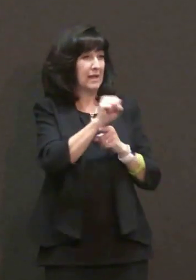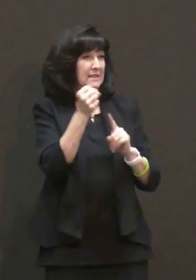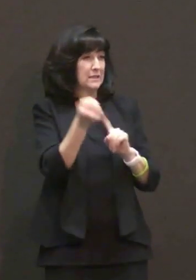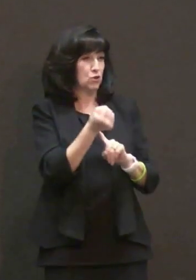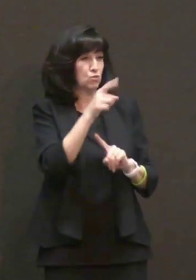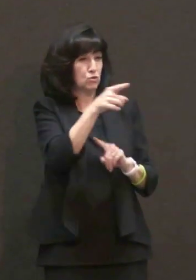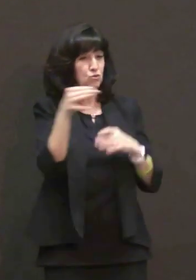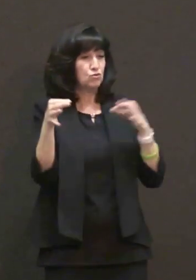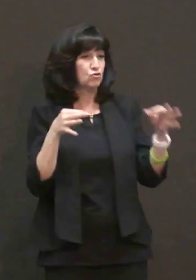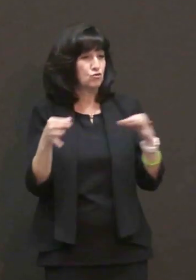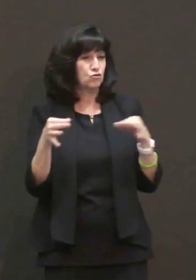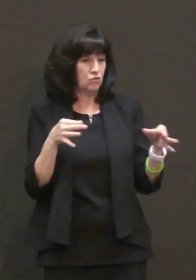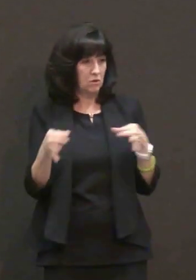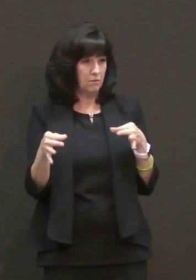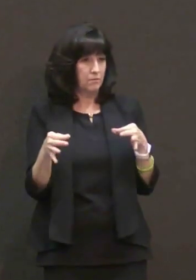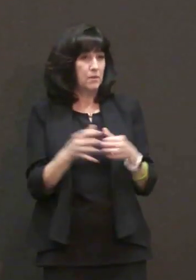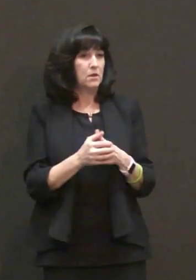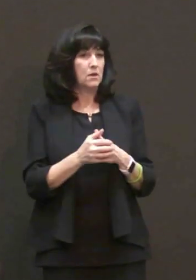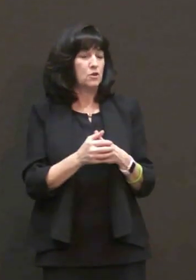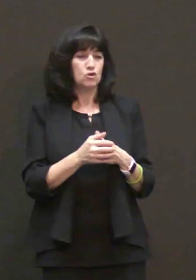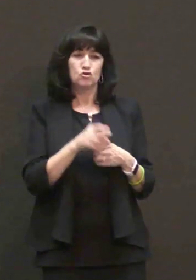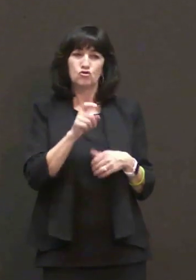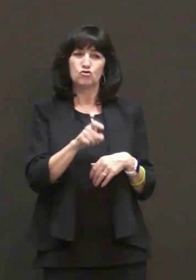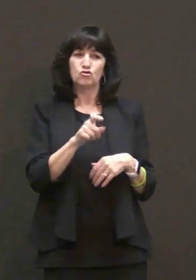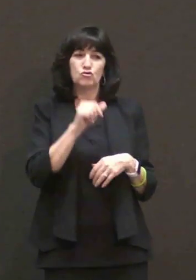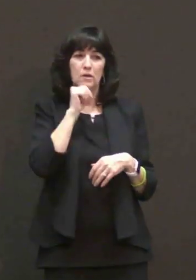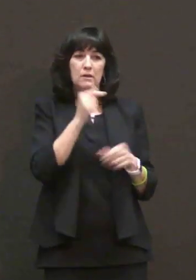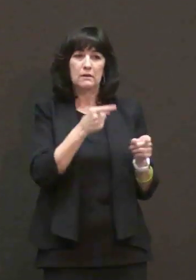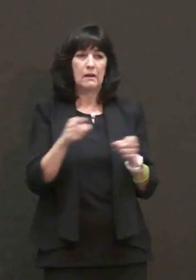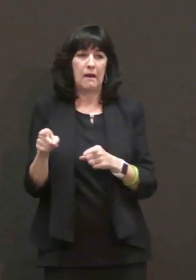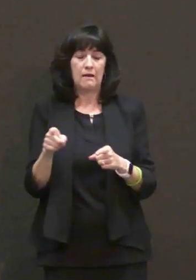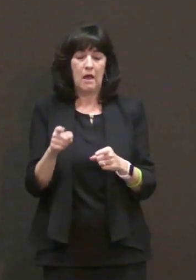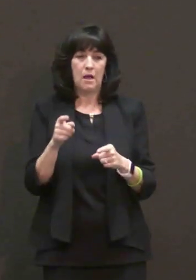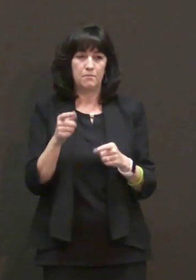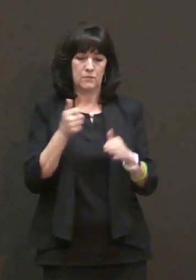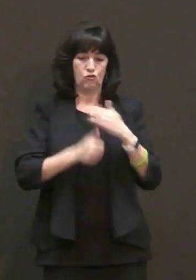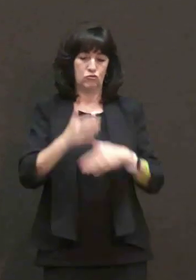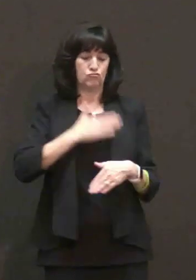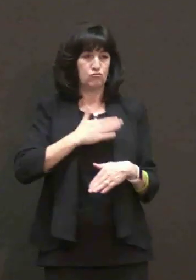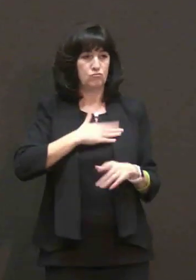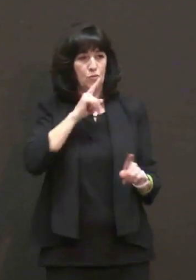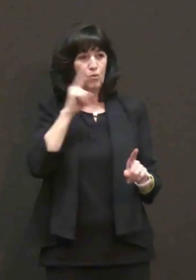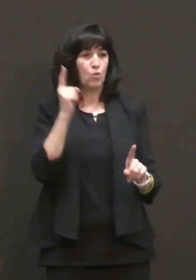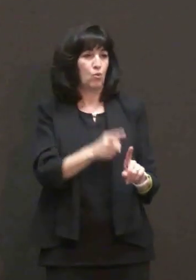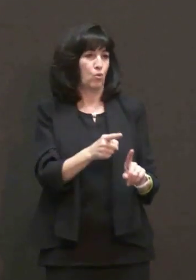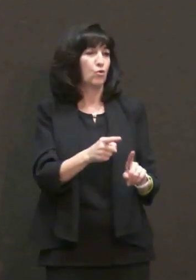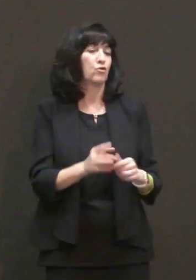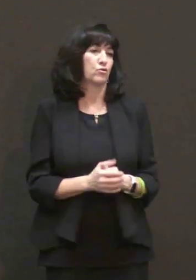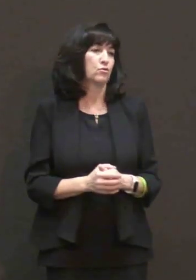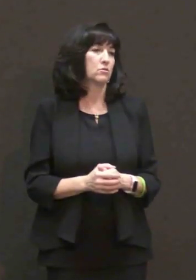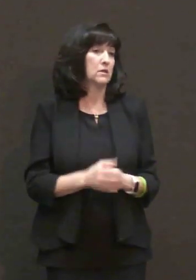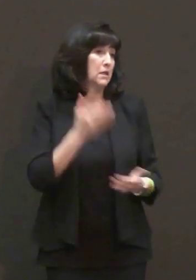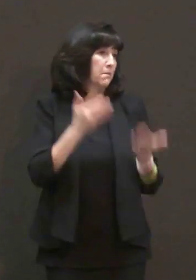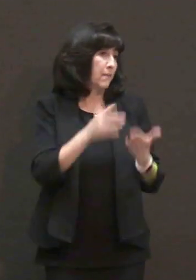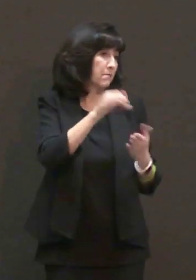Tom Lehman described, shouldn't be happening under our order. Maybe it's an individual